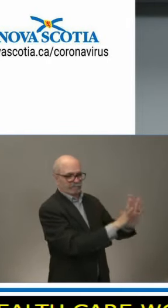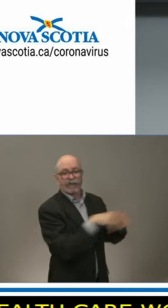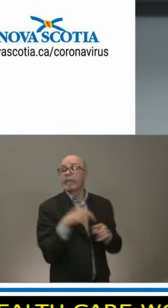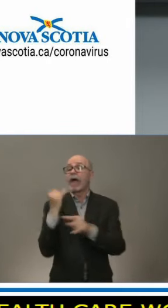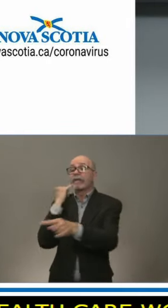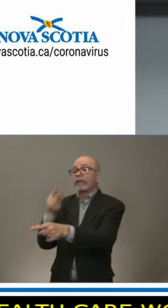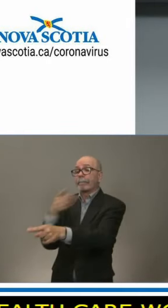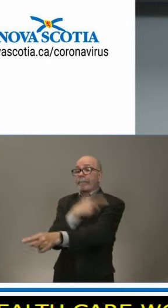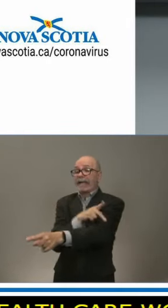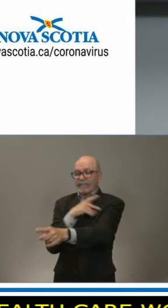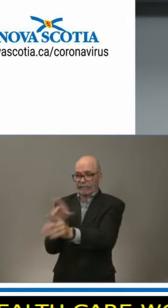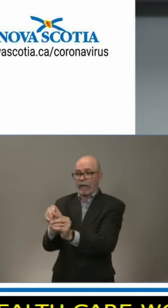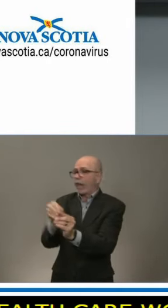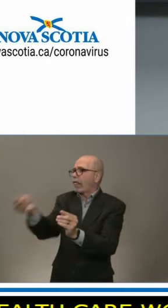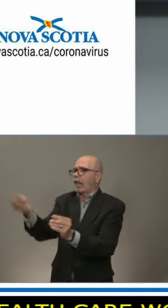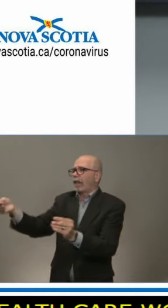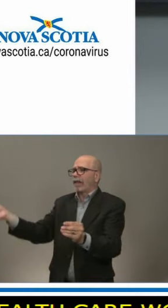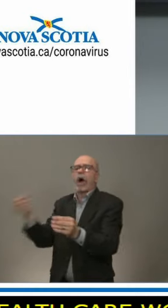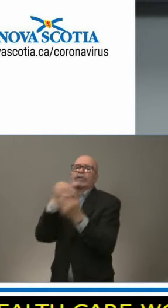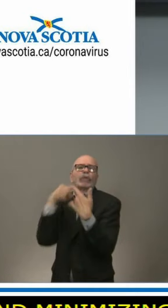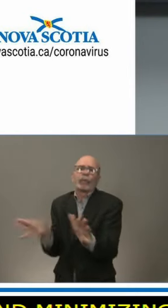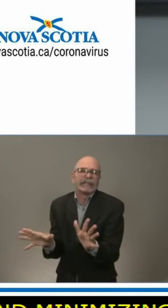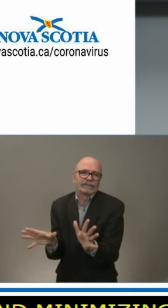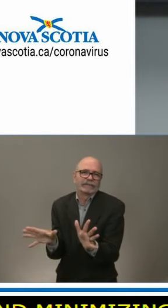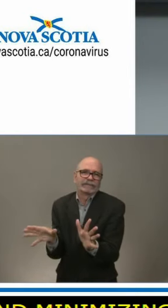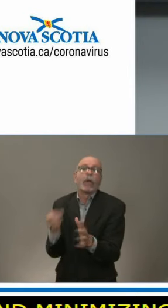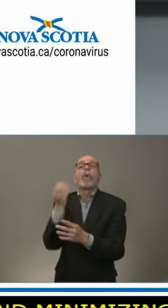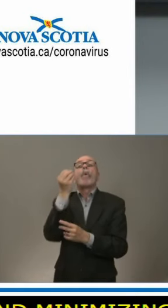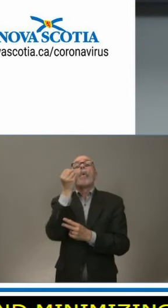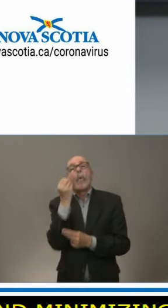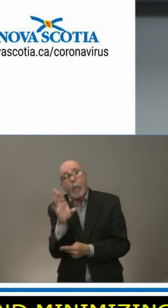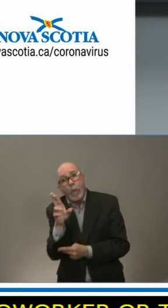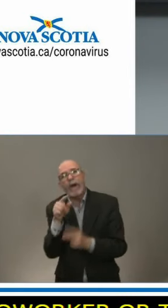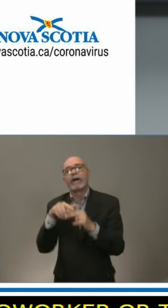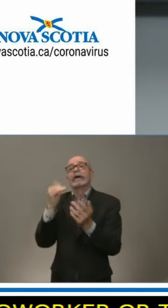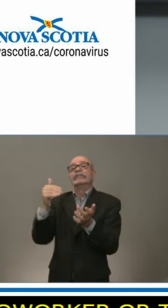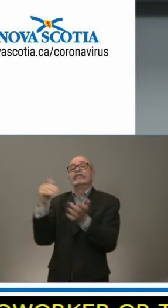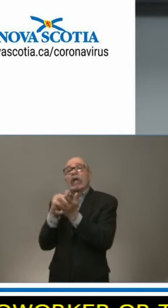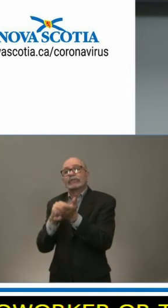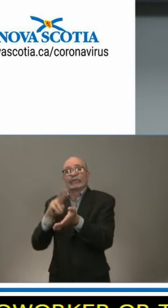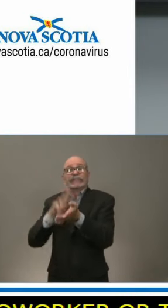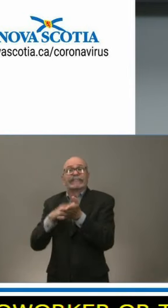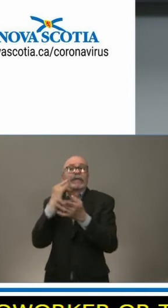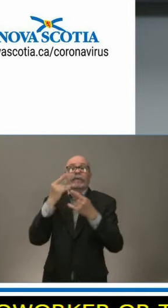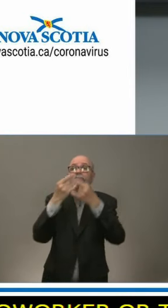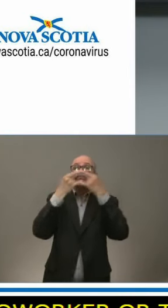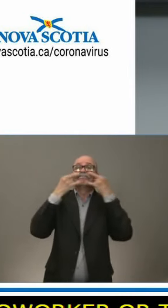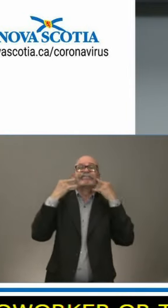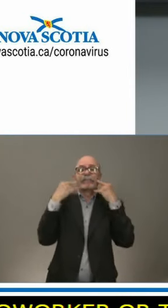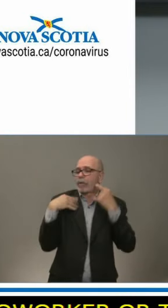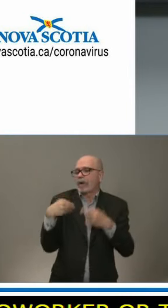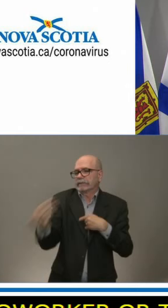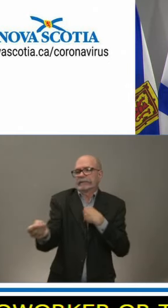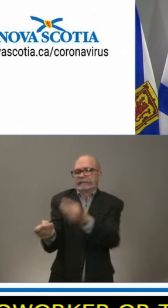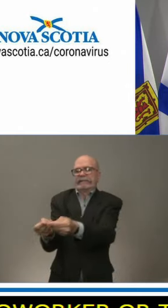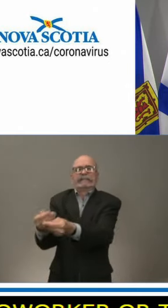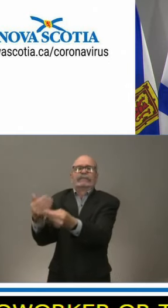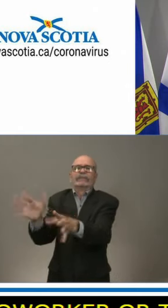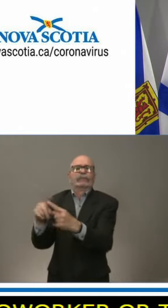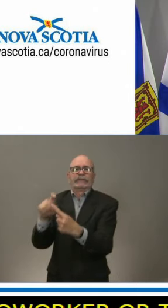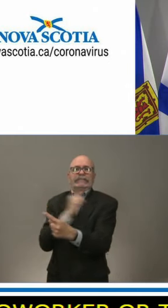providing frontline care. As I said earlier, we're looking at this for the rest of the health system as appropriate. Chris, do you have a